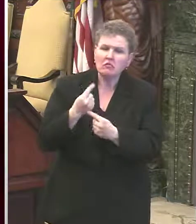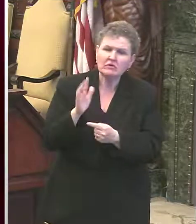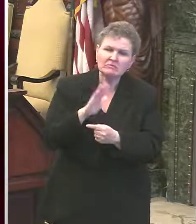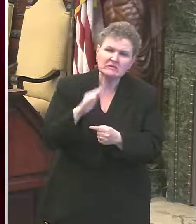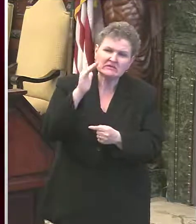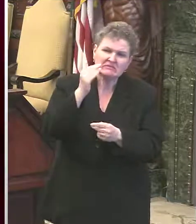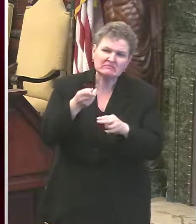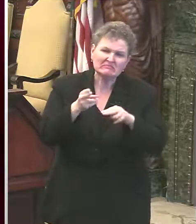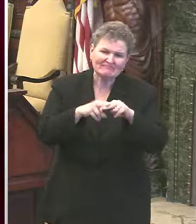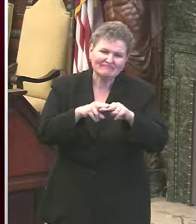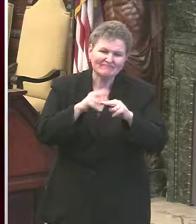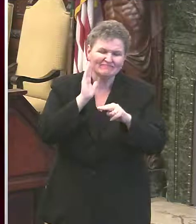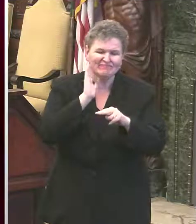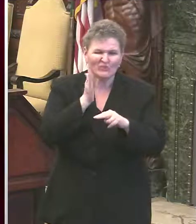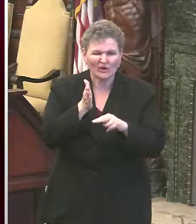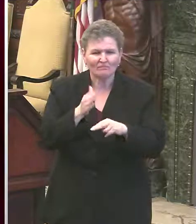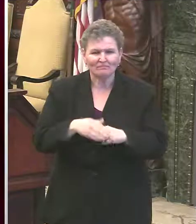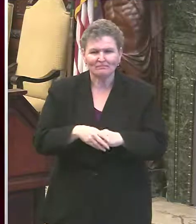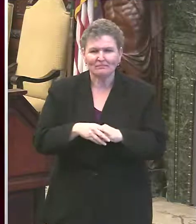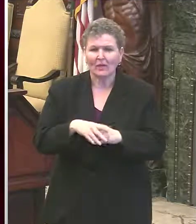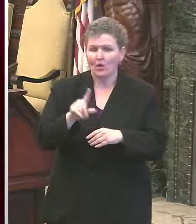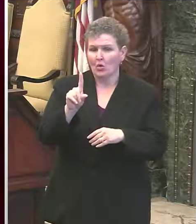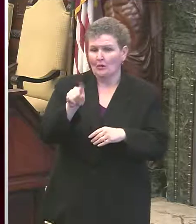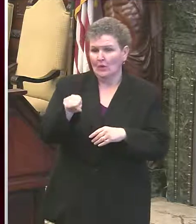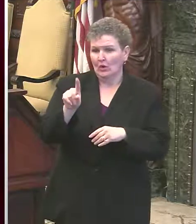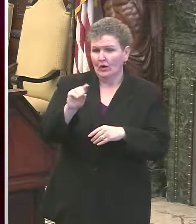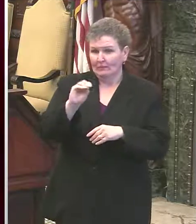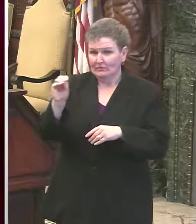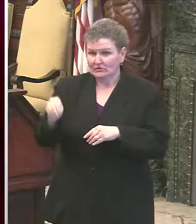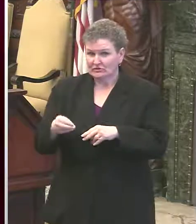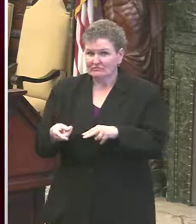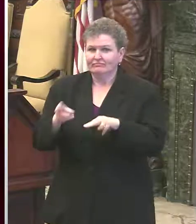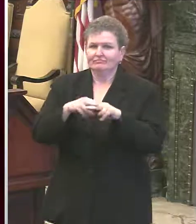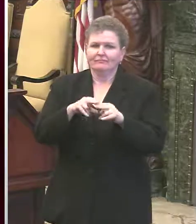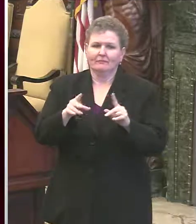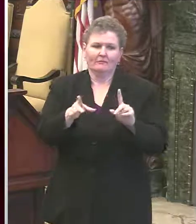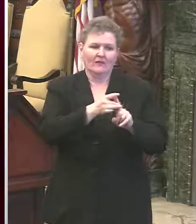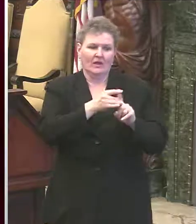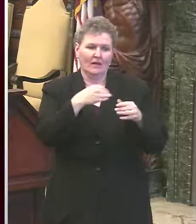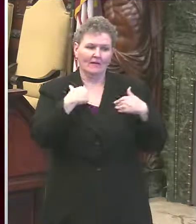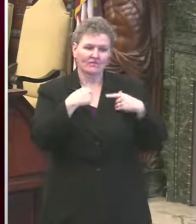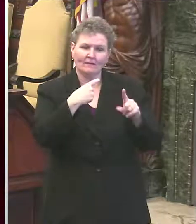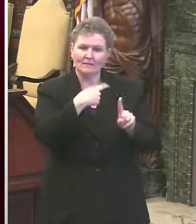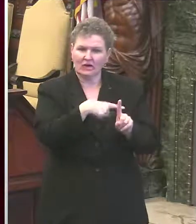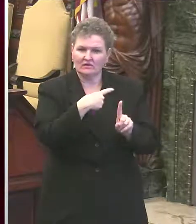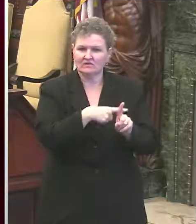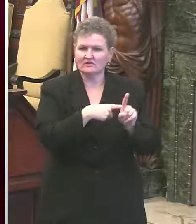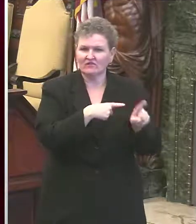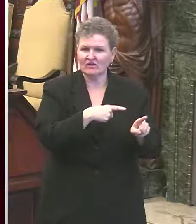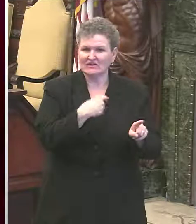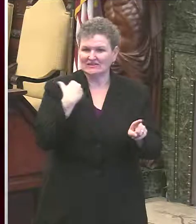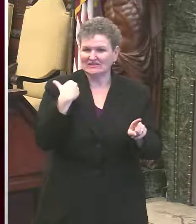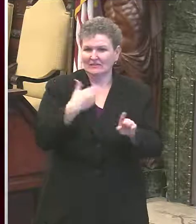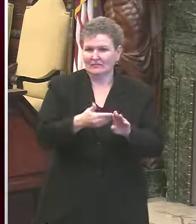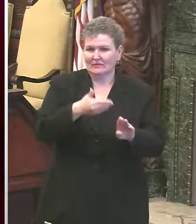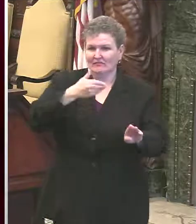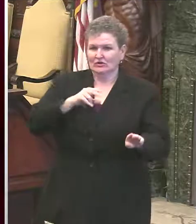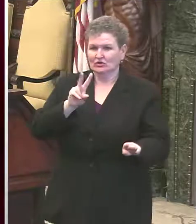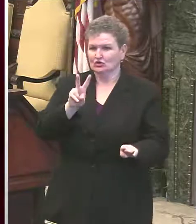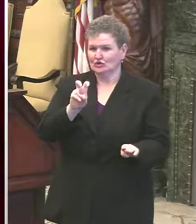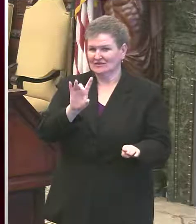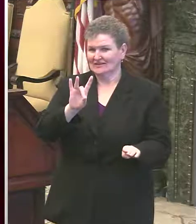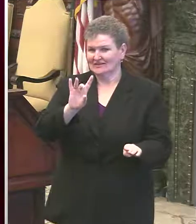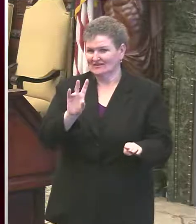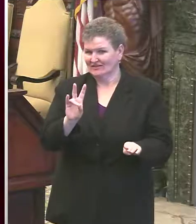of those people tested, 6.1% of the people tested positive. To put that in context, the week before, we averaged 287 cases per